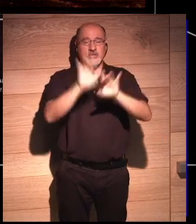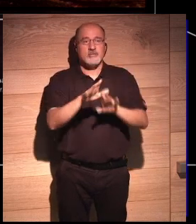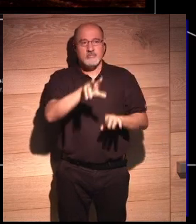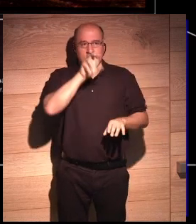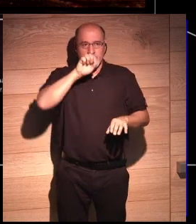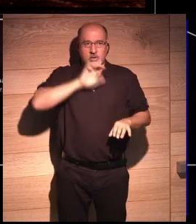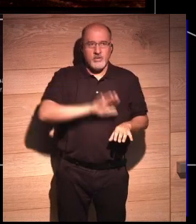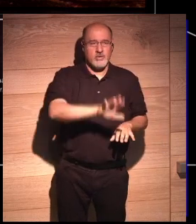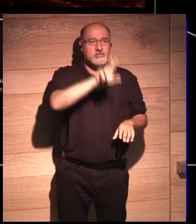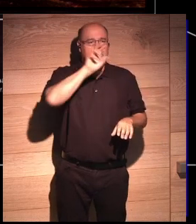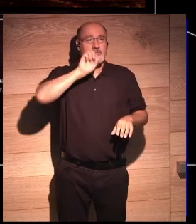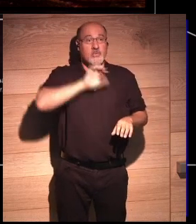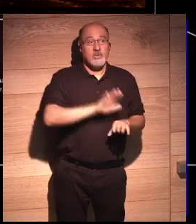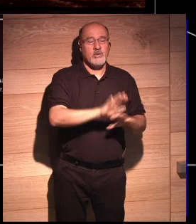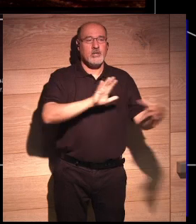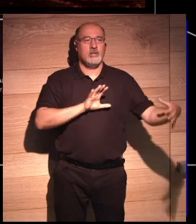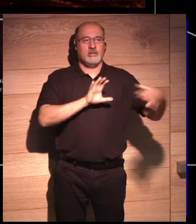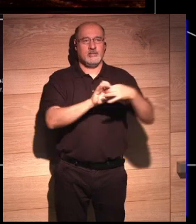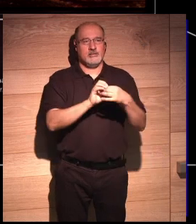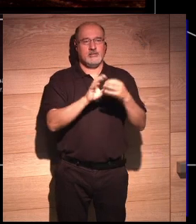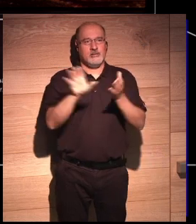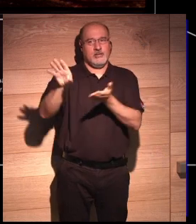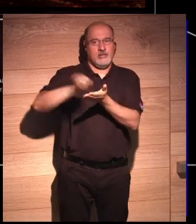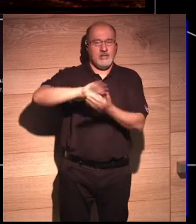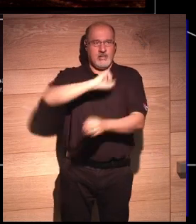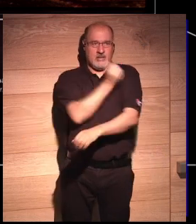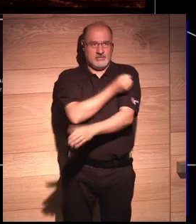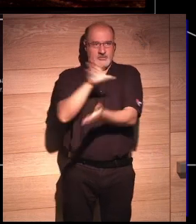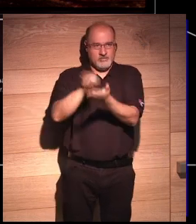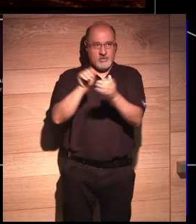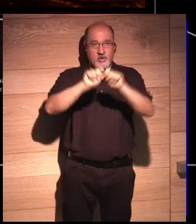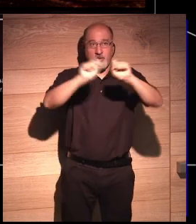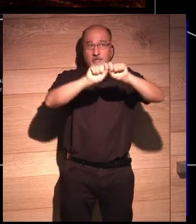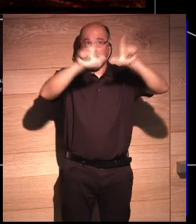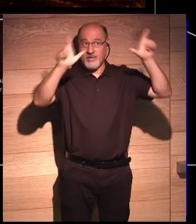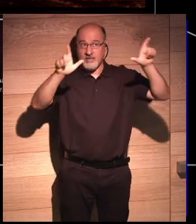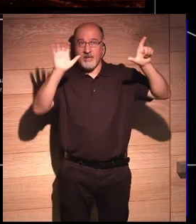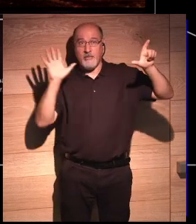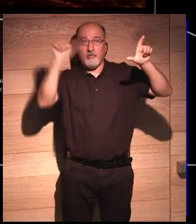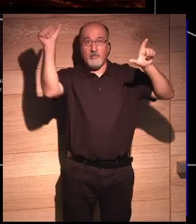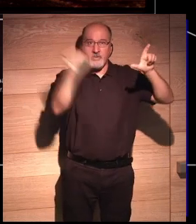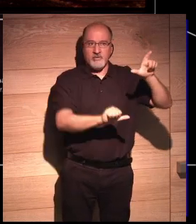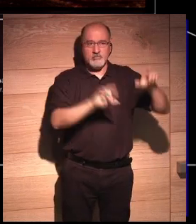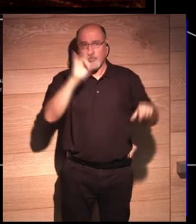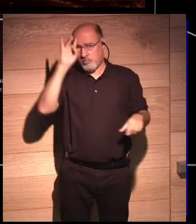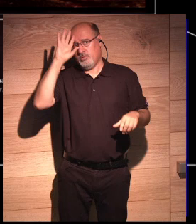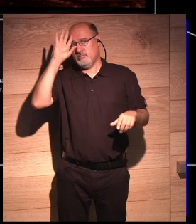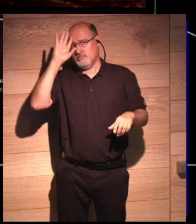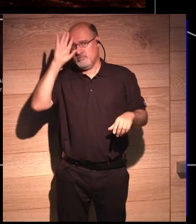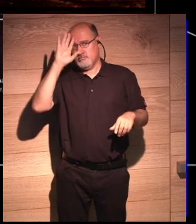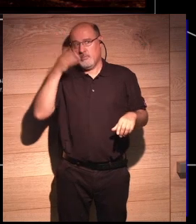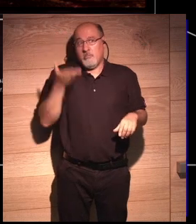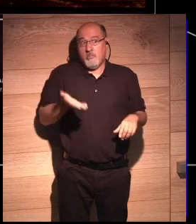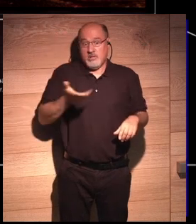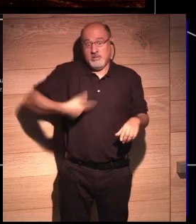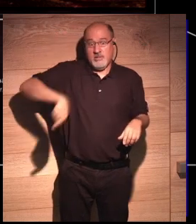interactions to some degree on the projection screens as well. And this was really important for us, because if you